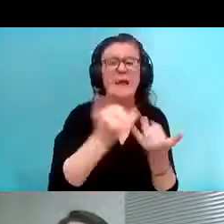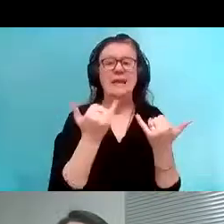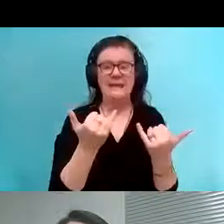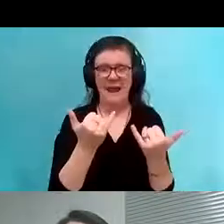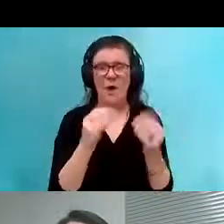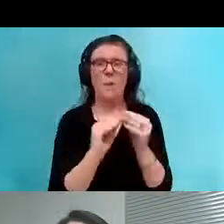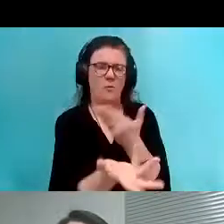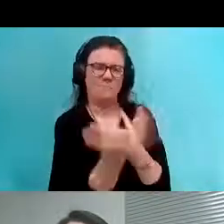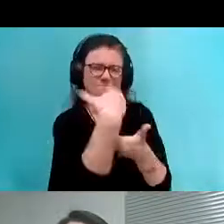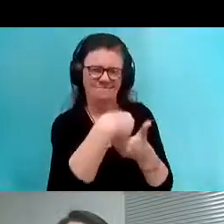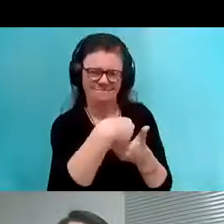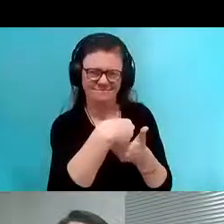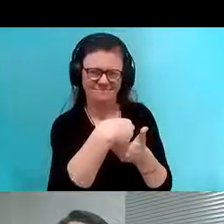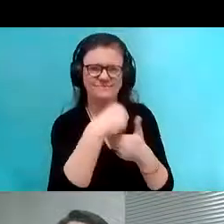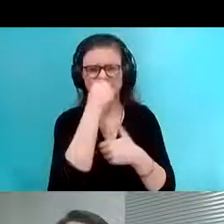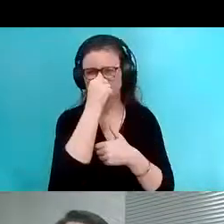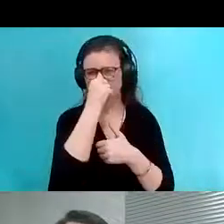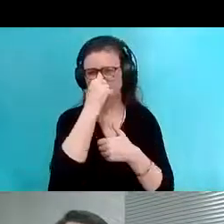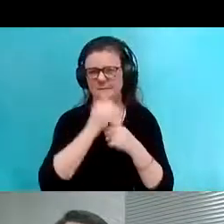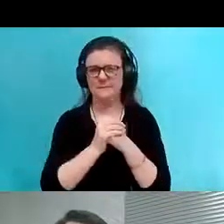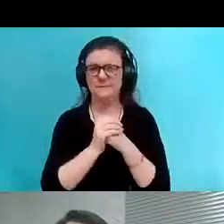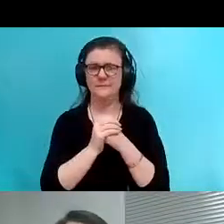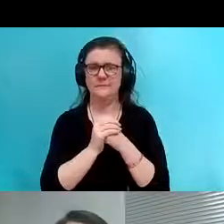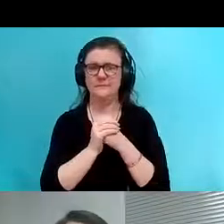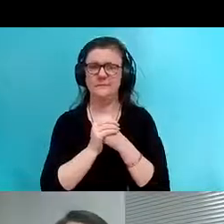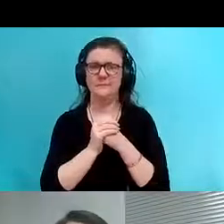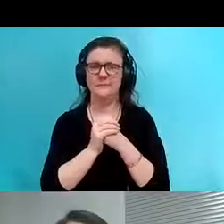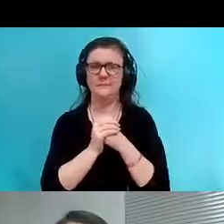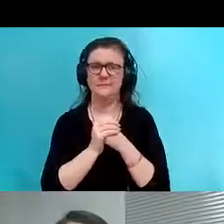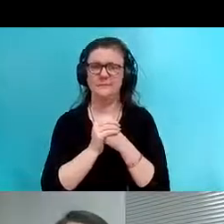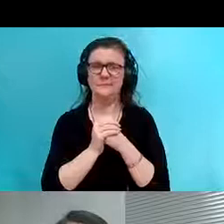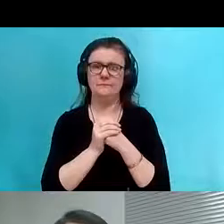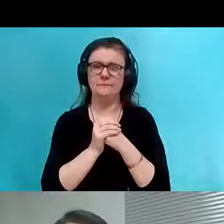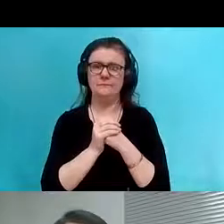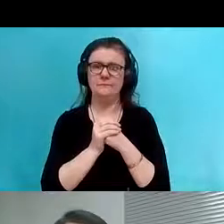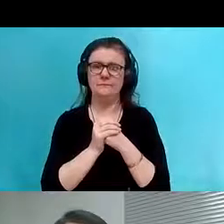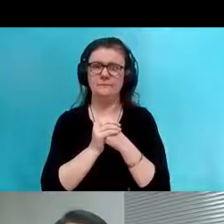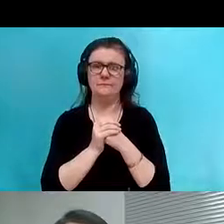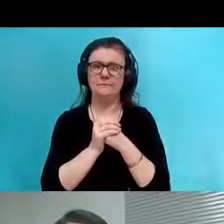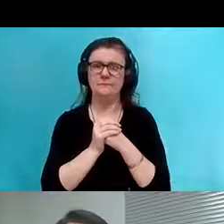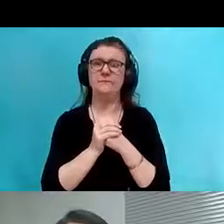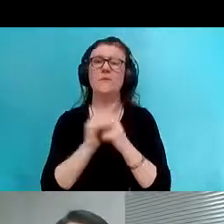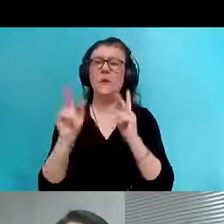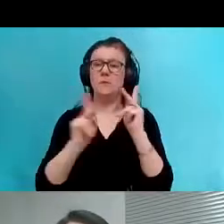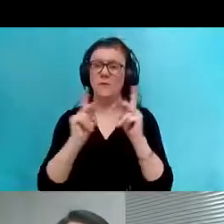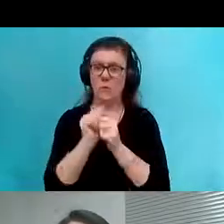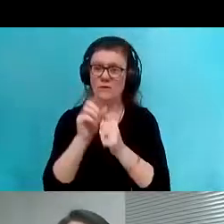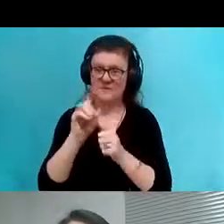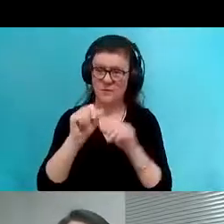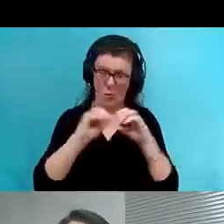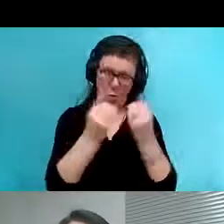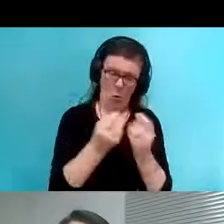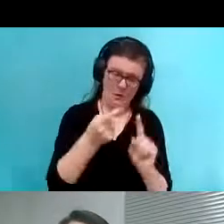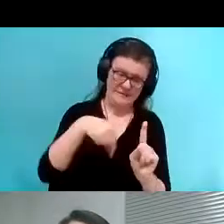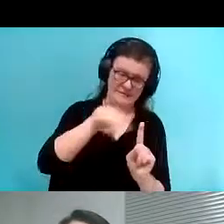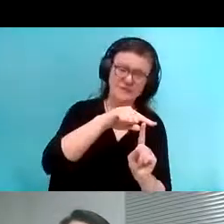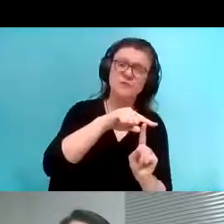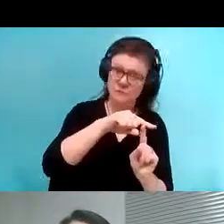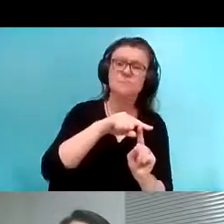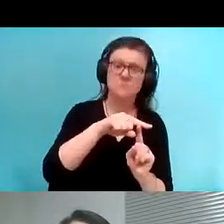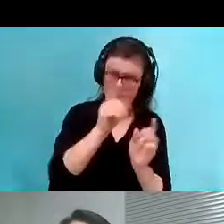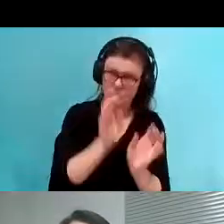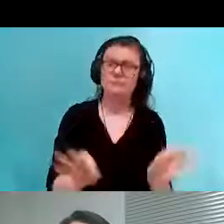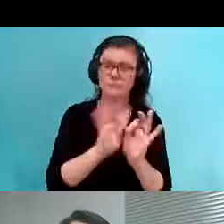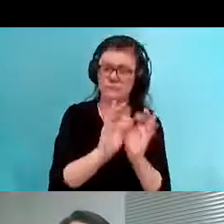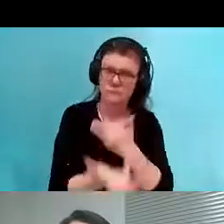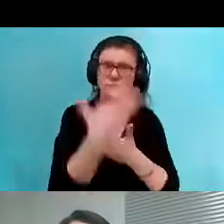these camps. And in this regard, the organizations of persons with disabilities and self-help groups have played a great